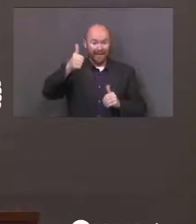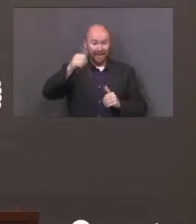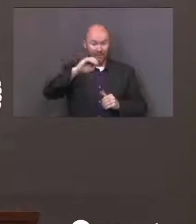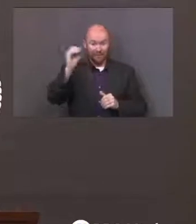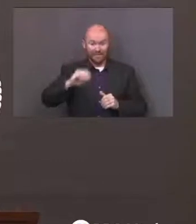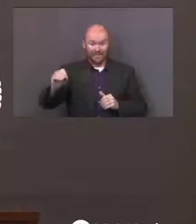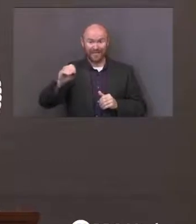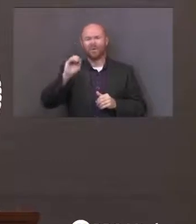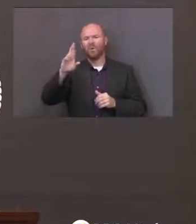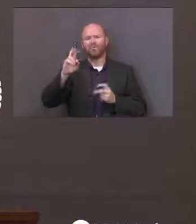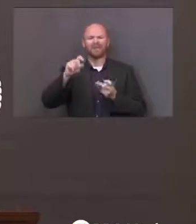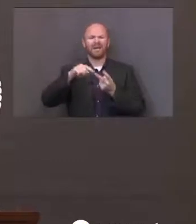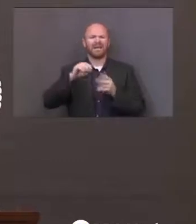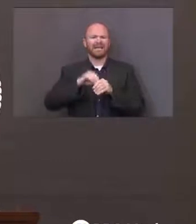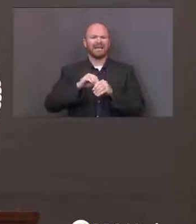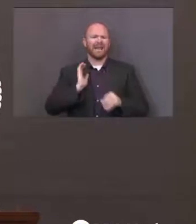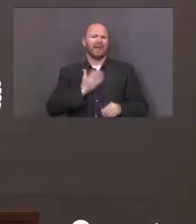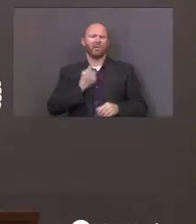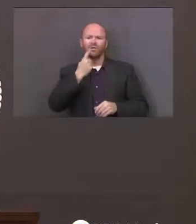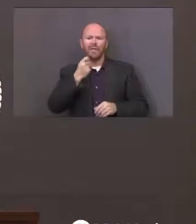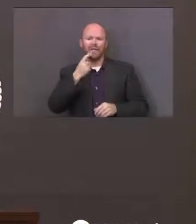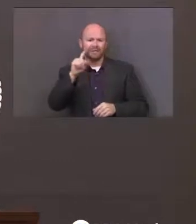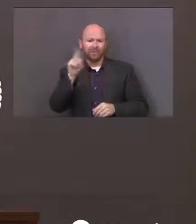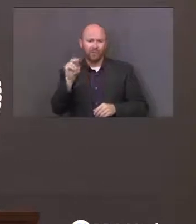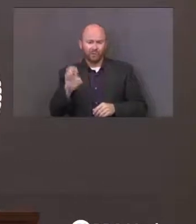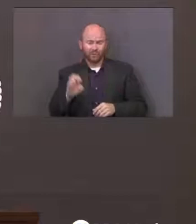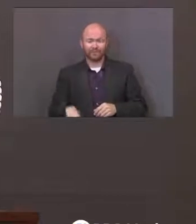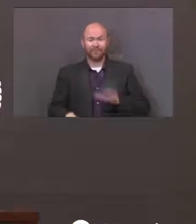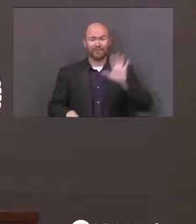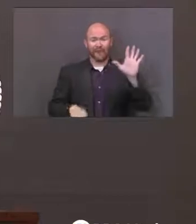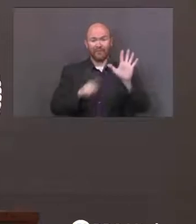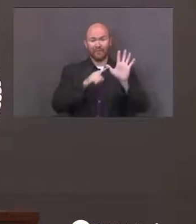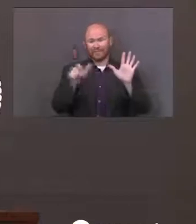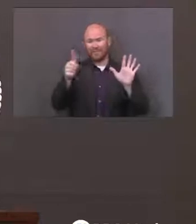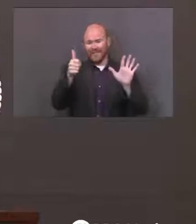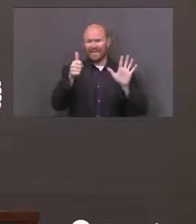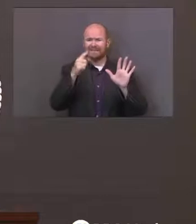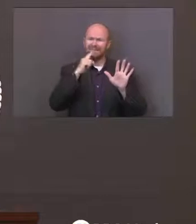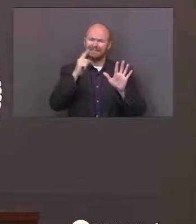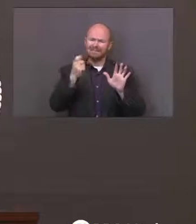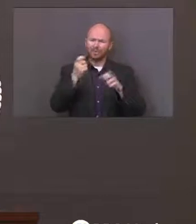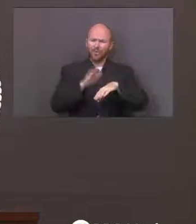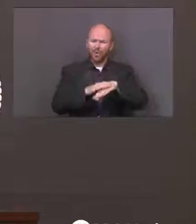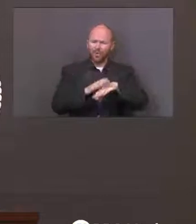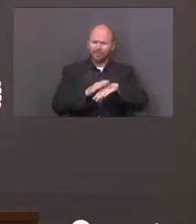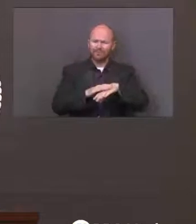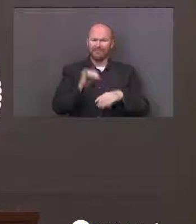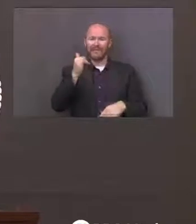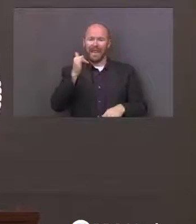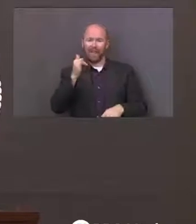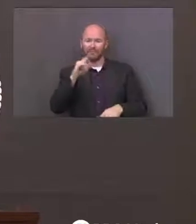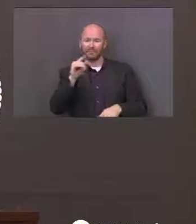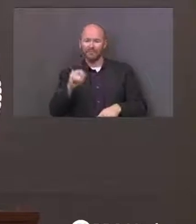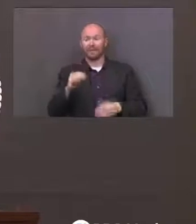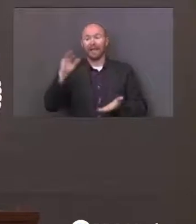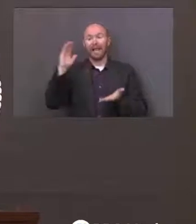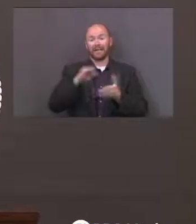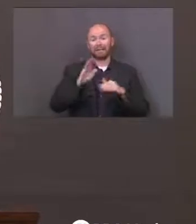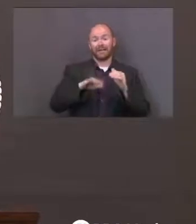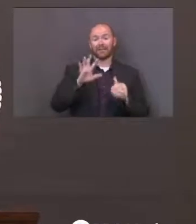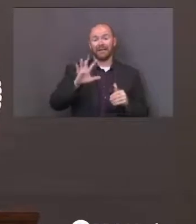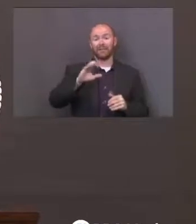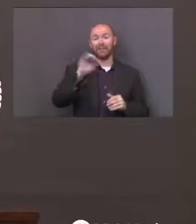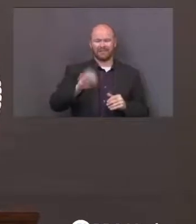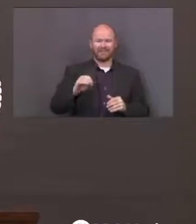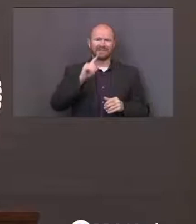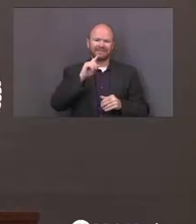zone. 5 to 10% is considered warning or in the yellow zone, and less than 5% is considered low